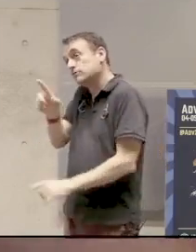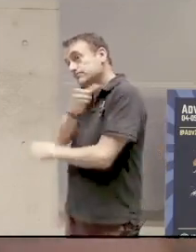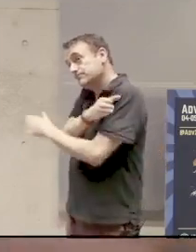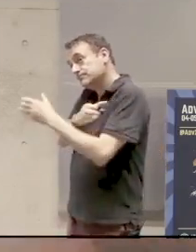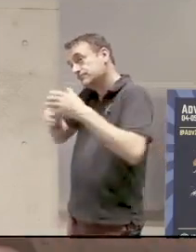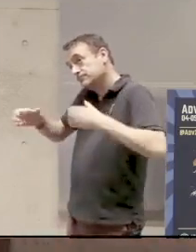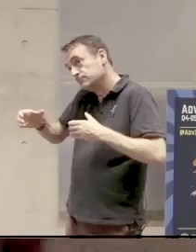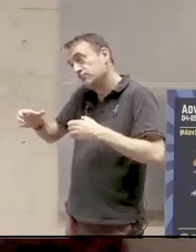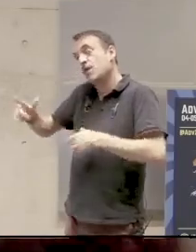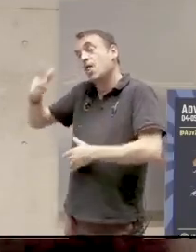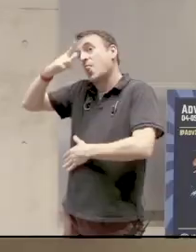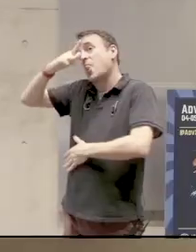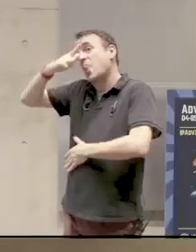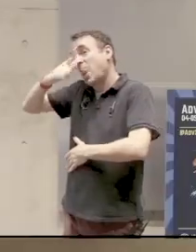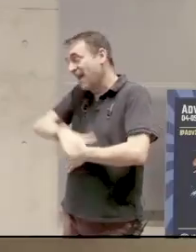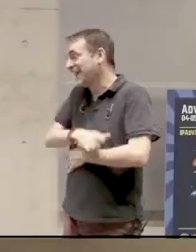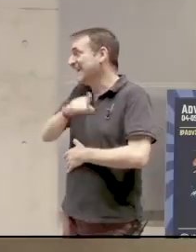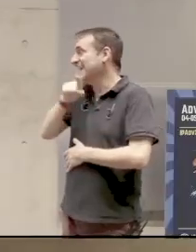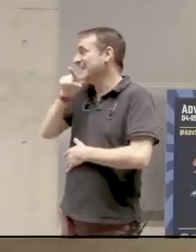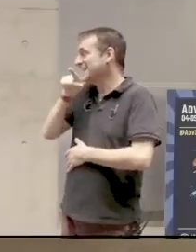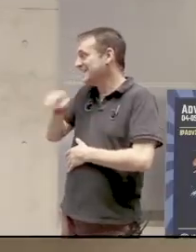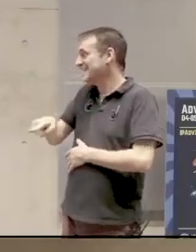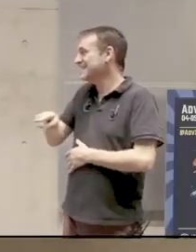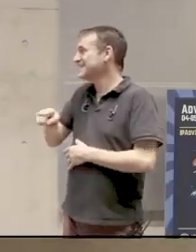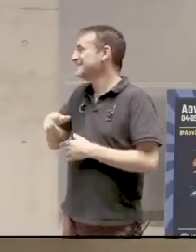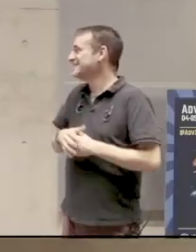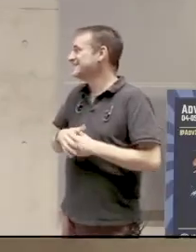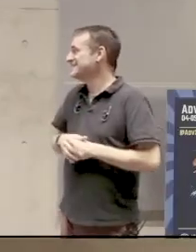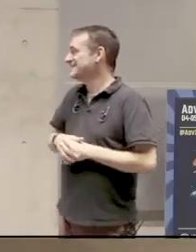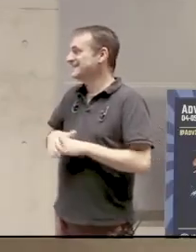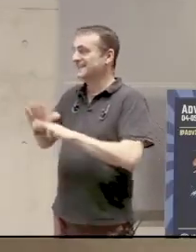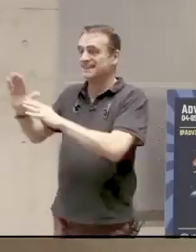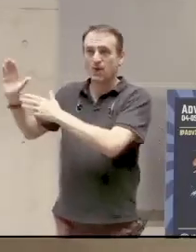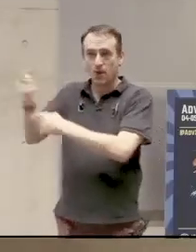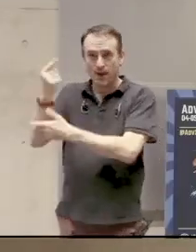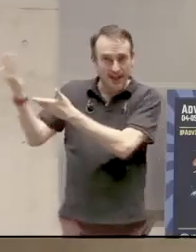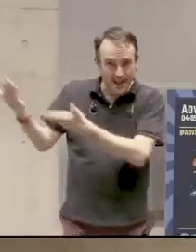also unfortunately, Richard Cobbett is.